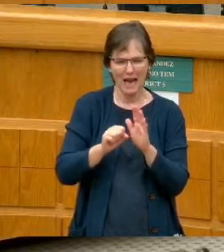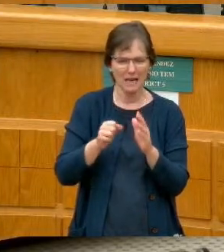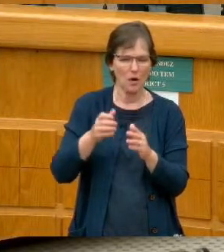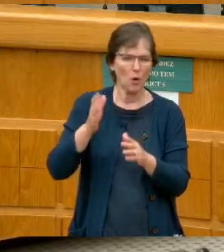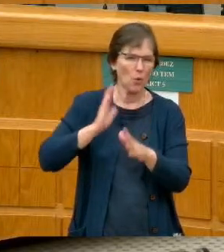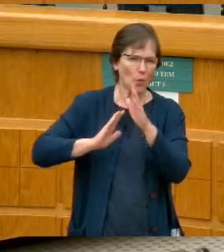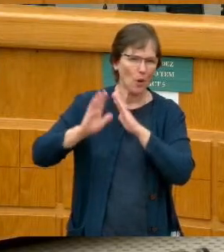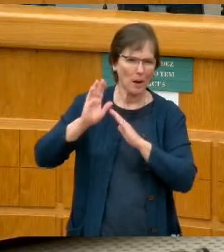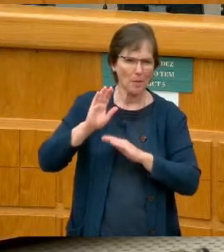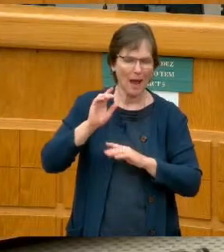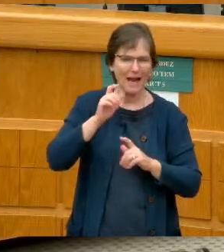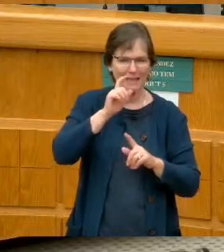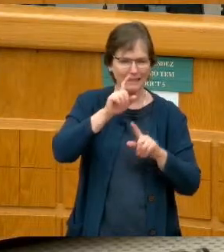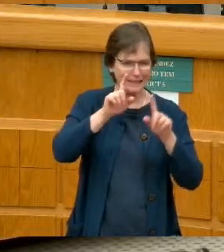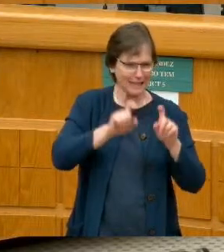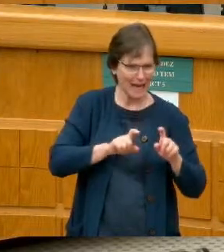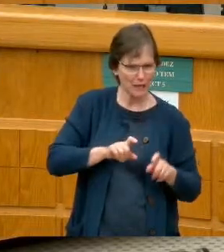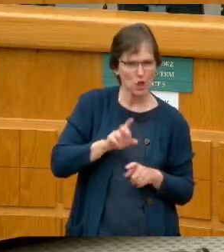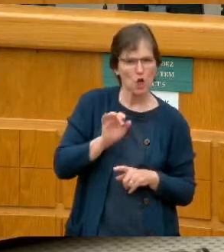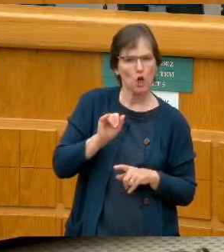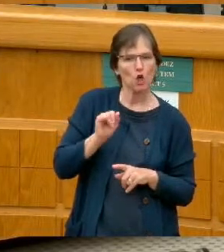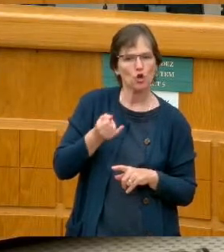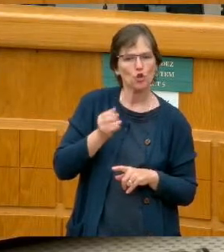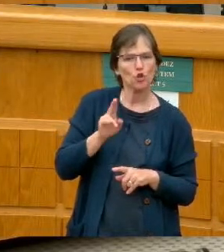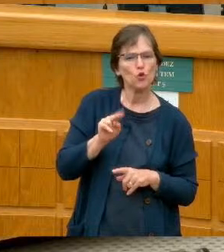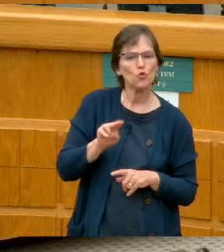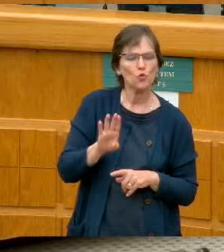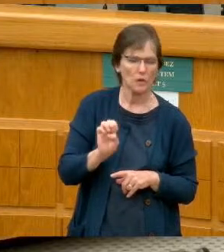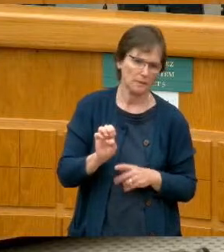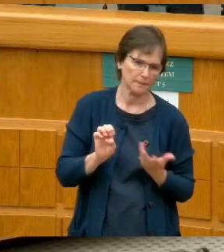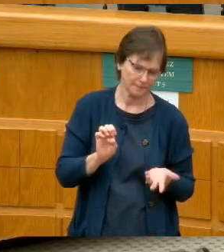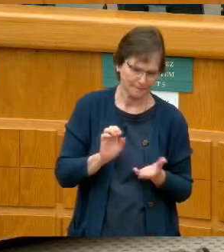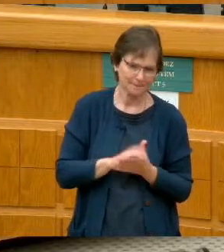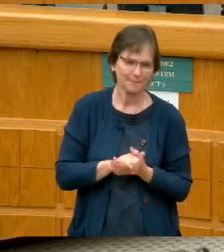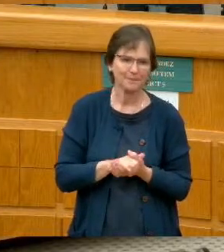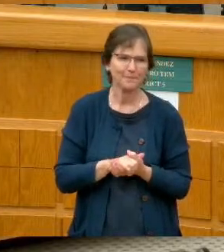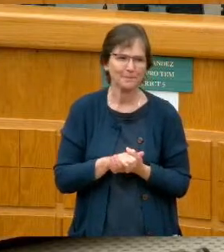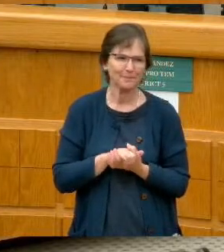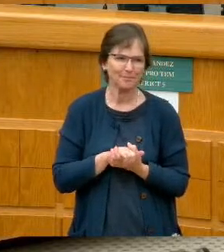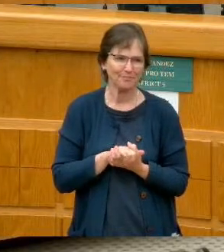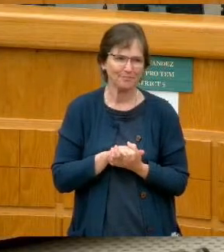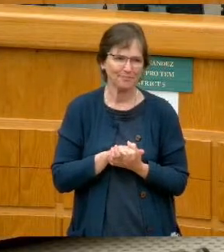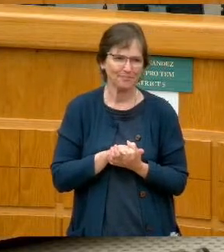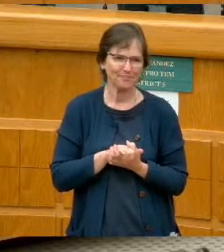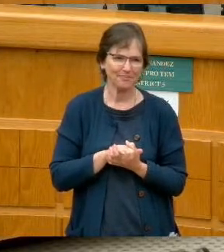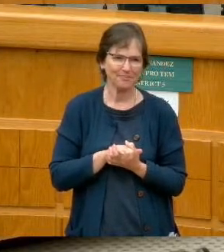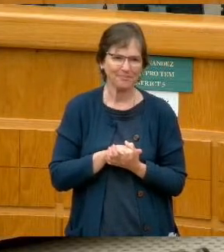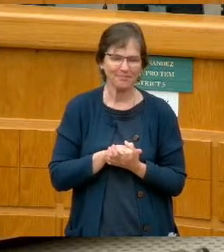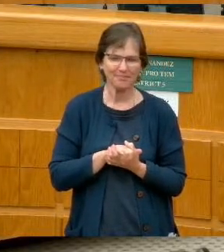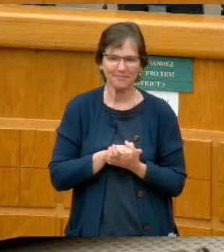of August to the 13th of August, but those cases went back as far as June 24.